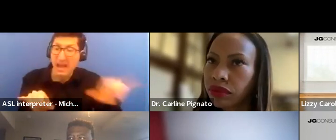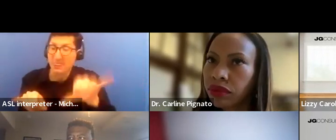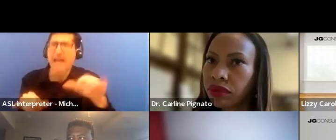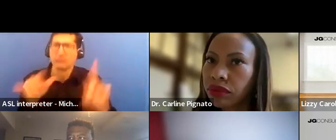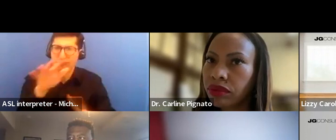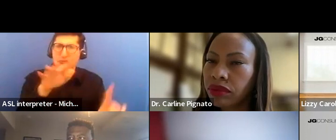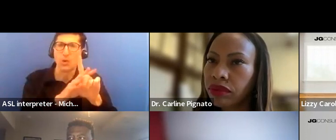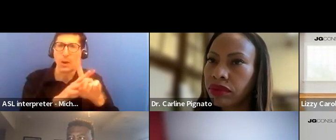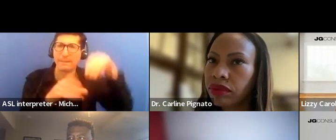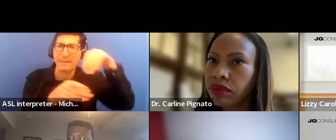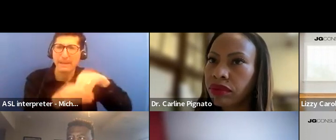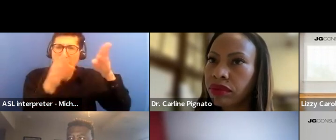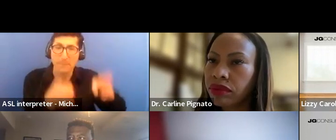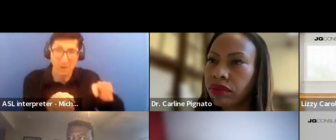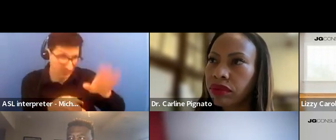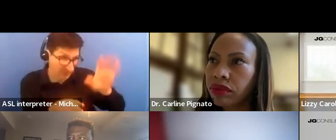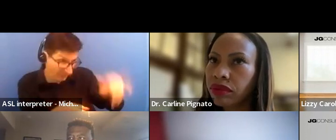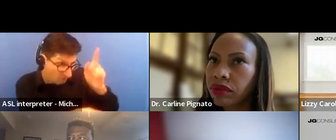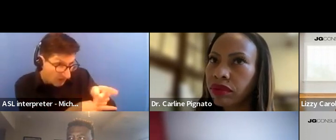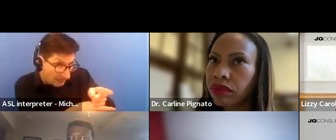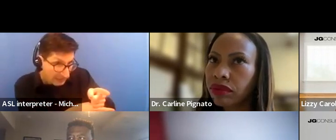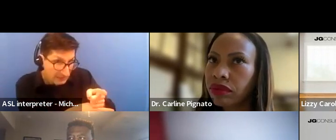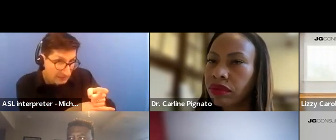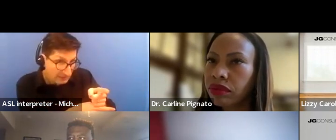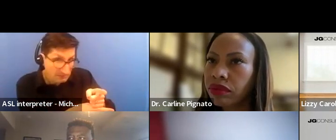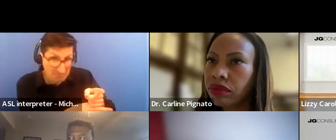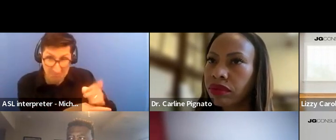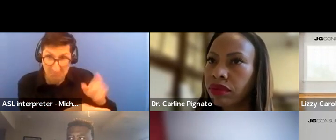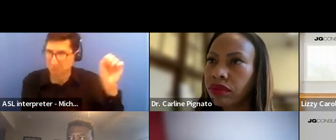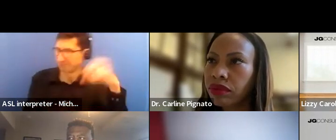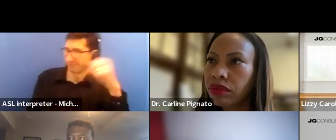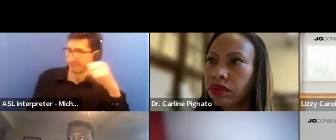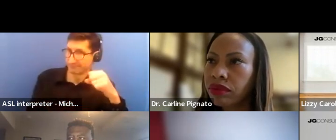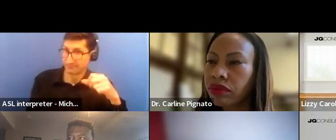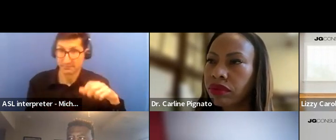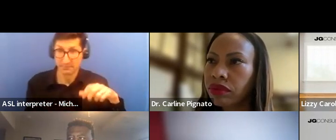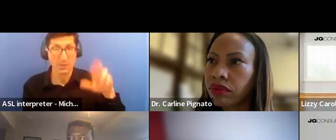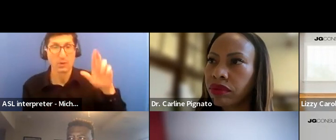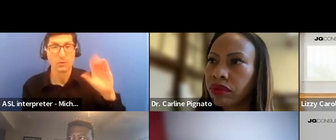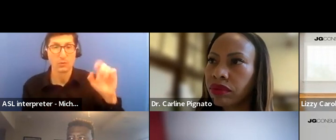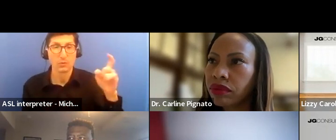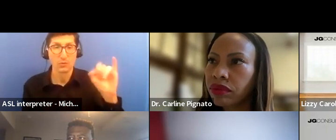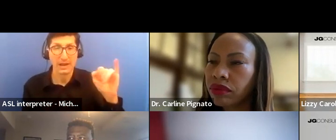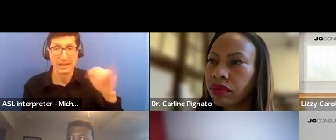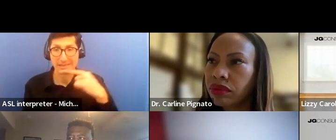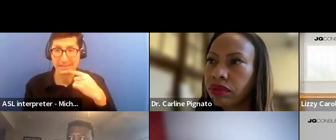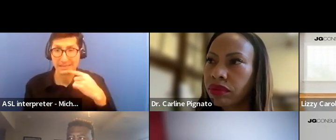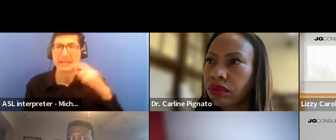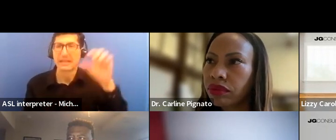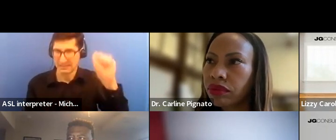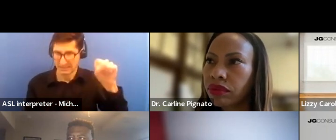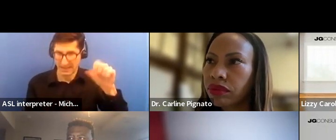about? Okay. That's correct. So, does that help, Roxy, as paper screening? Yes, defining what will actually occur is helpful. Yes, thank